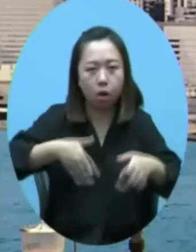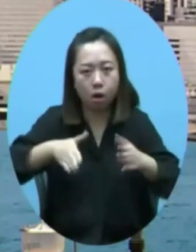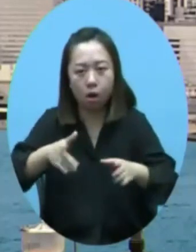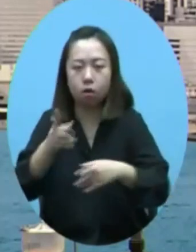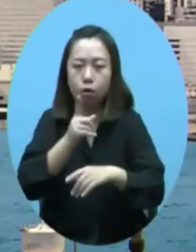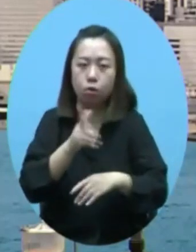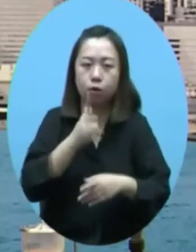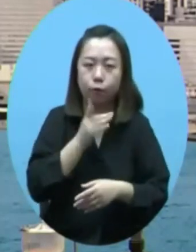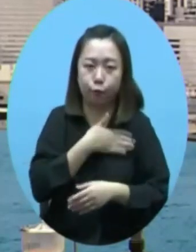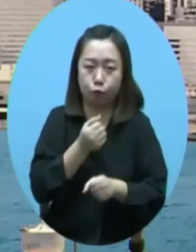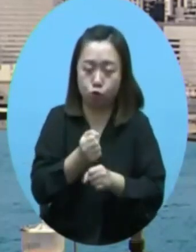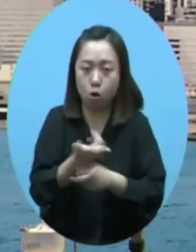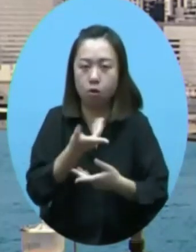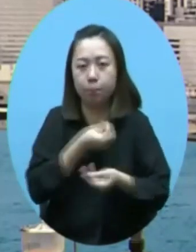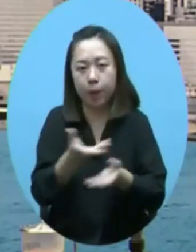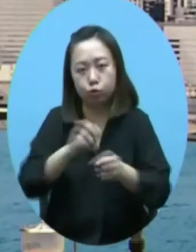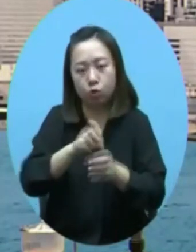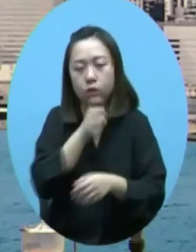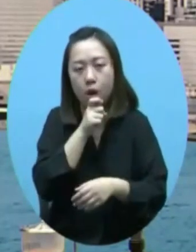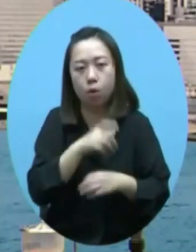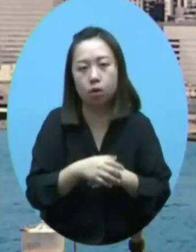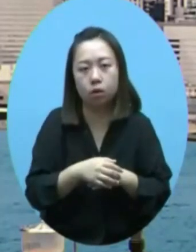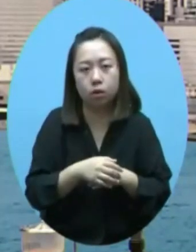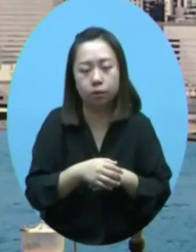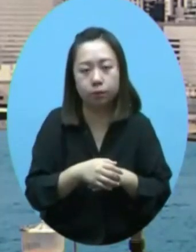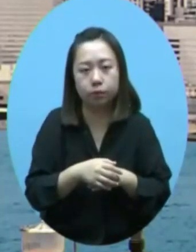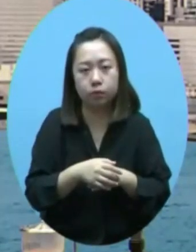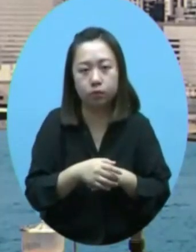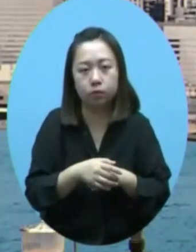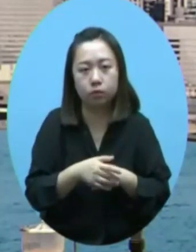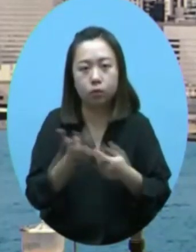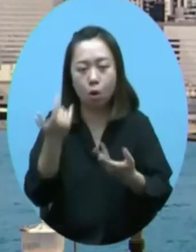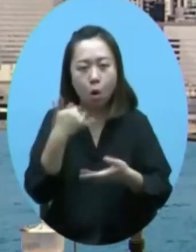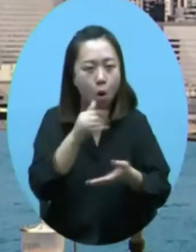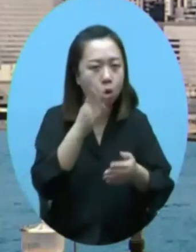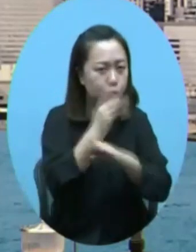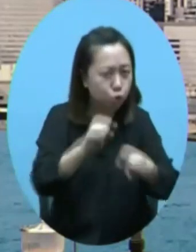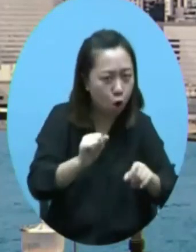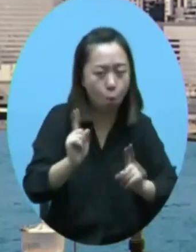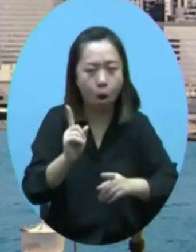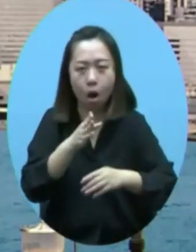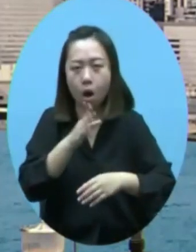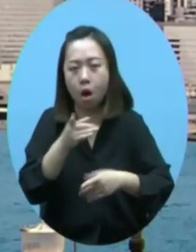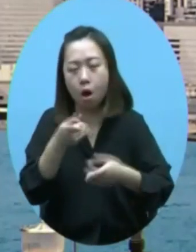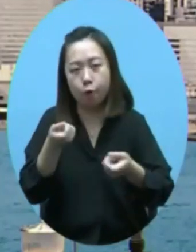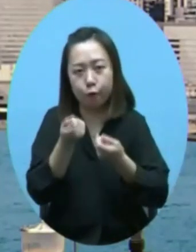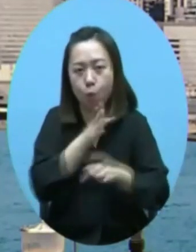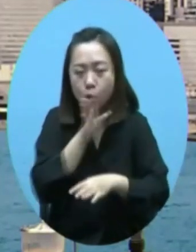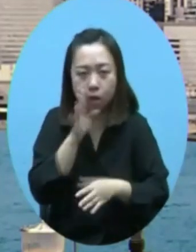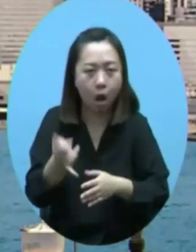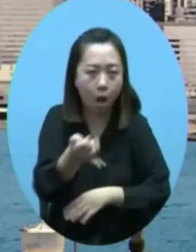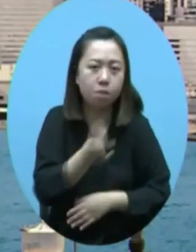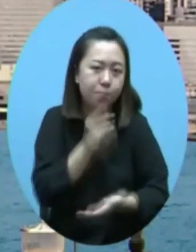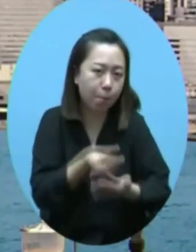the restaurants or the supermarkets or the markets in the estate. And we are aware that